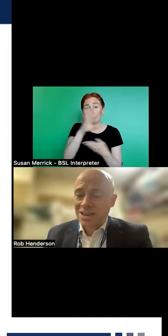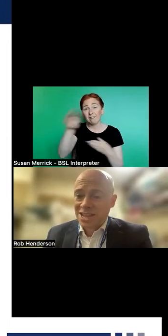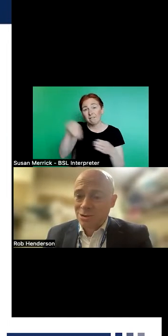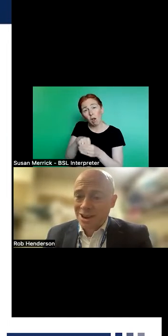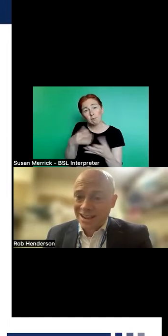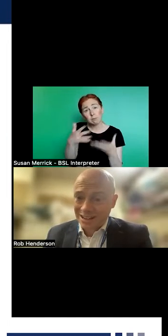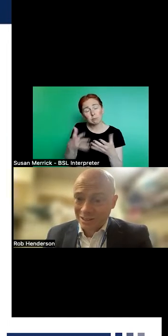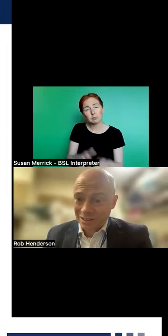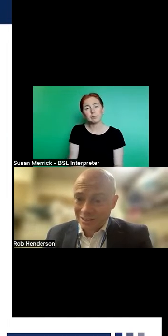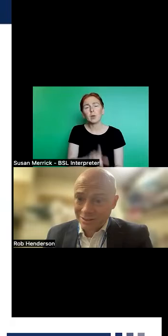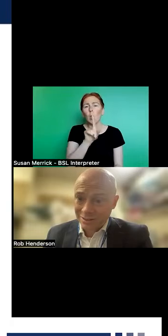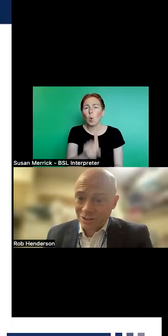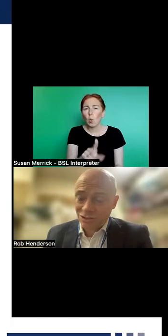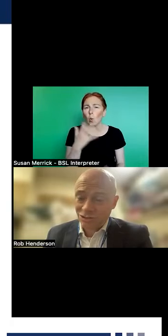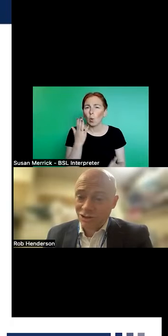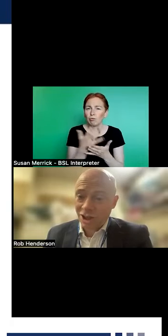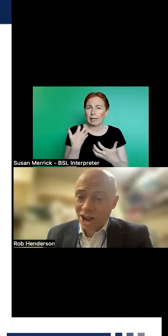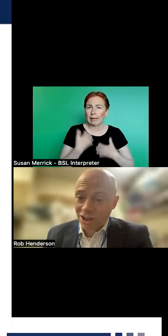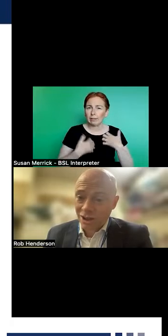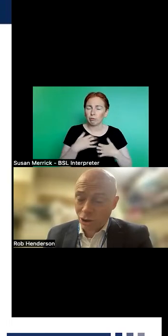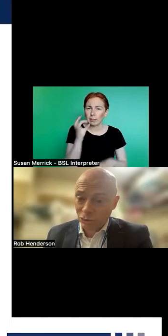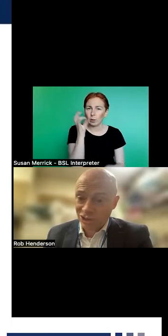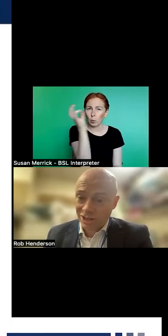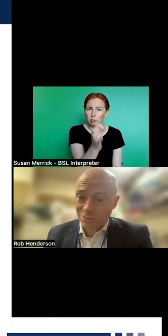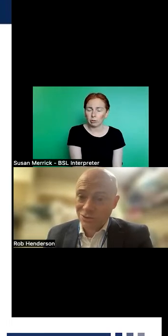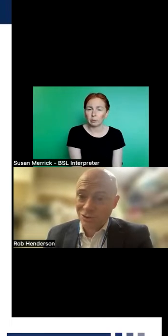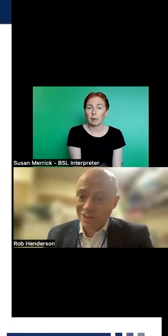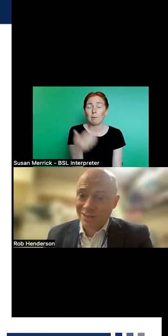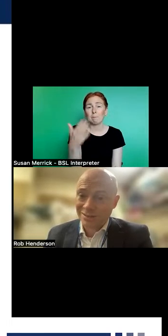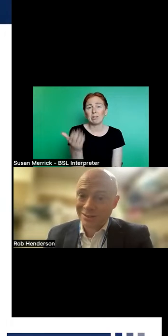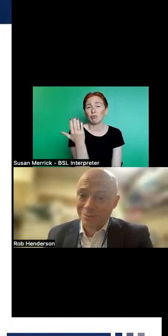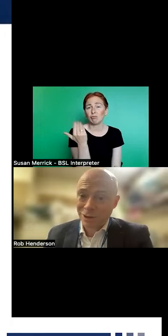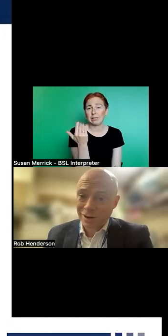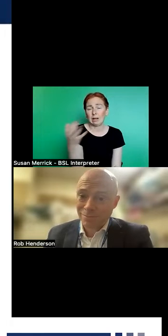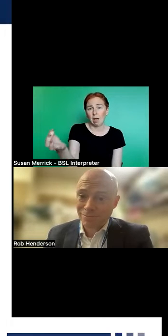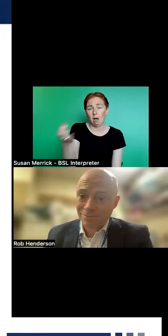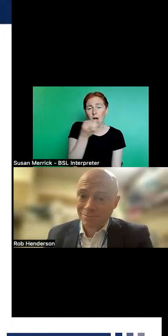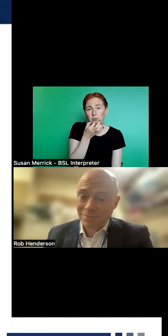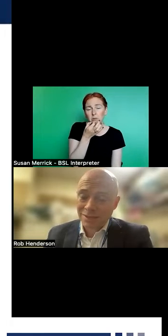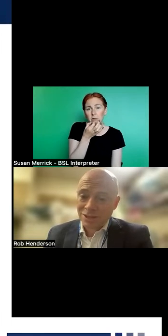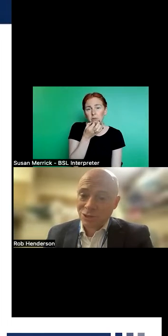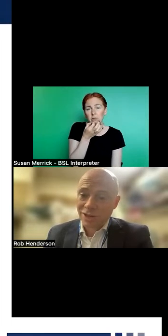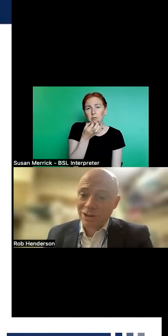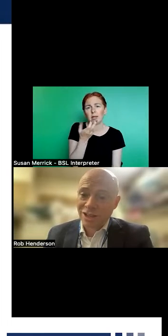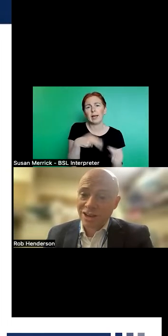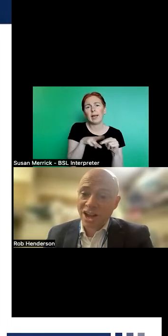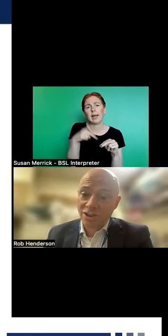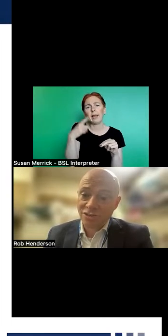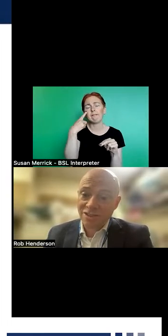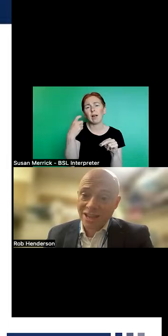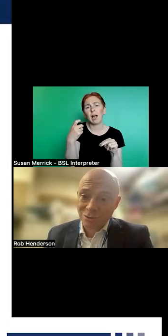a neonatal whole genome screening program. So we're going to look